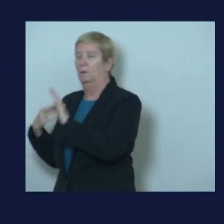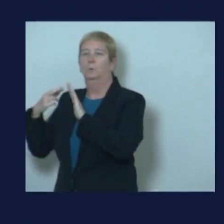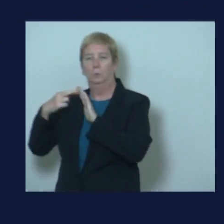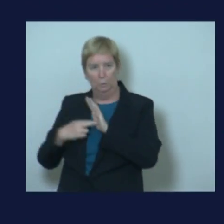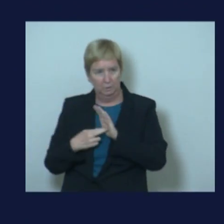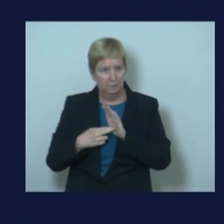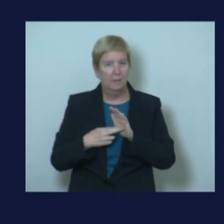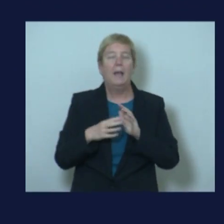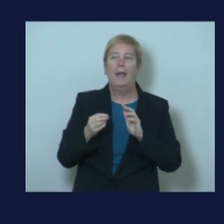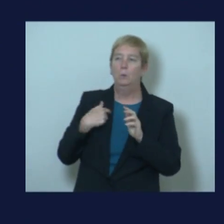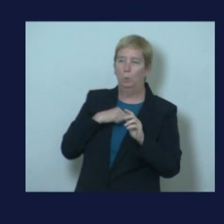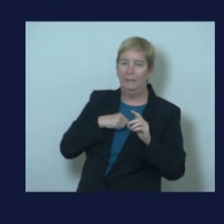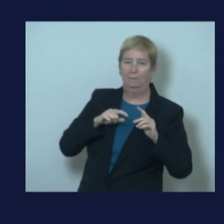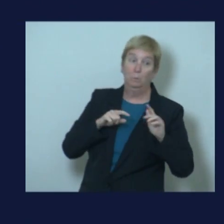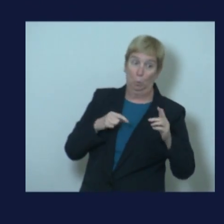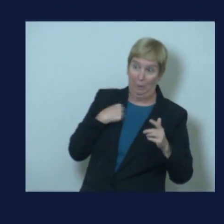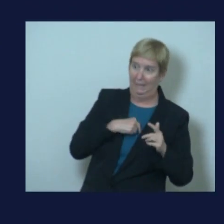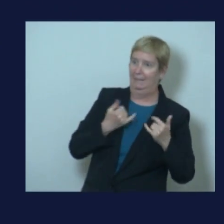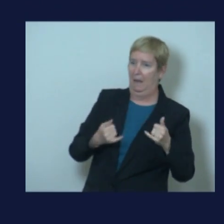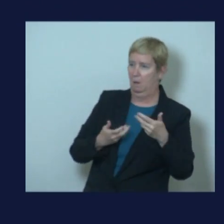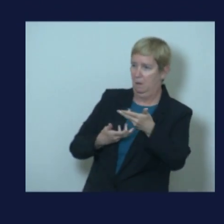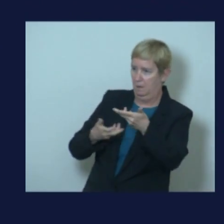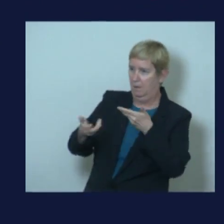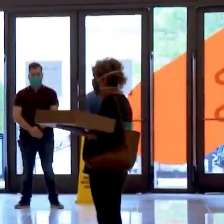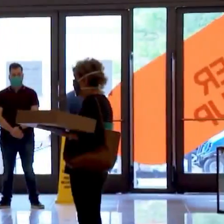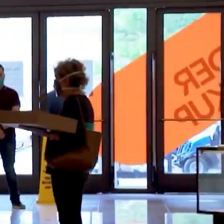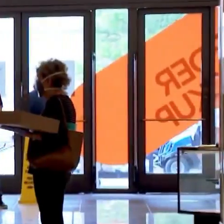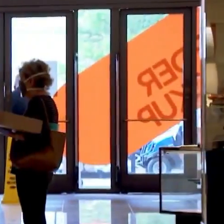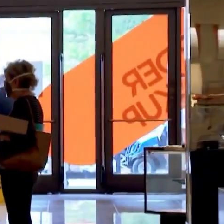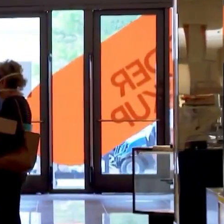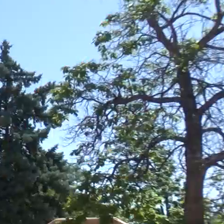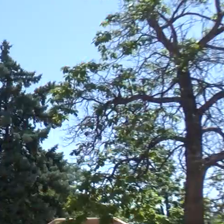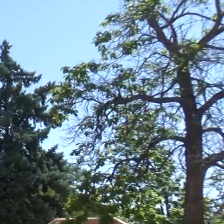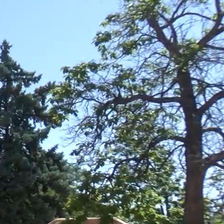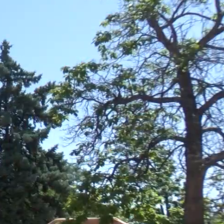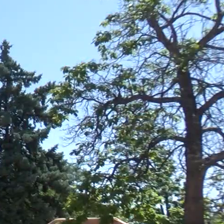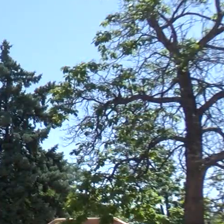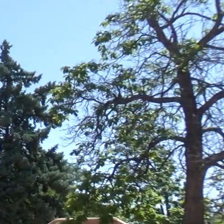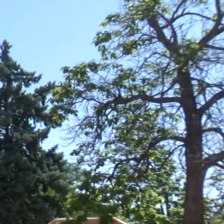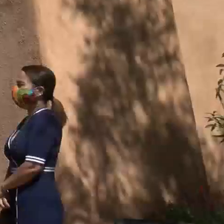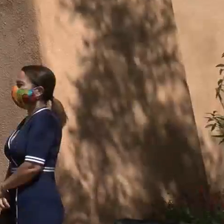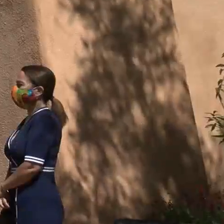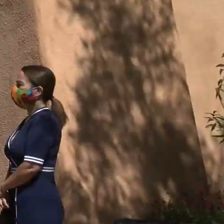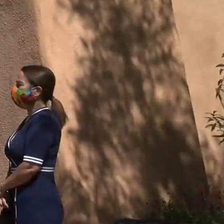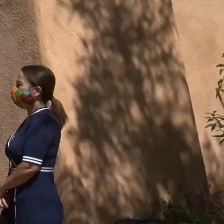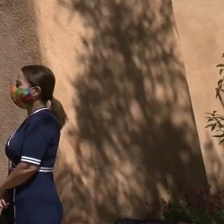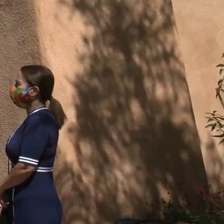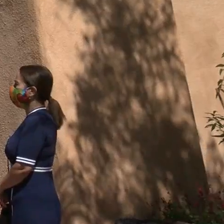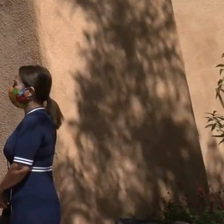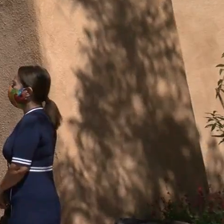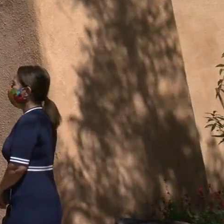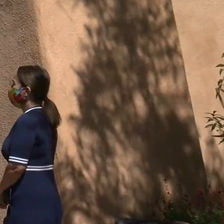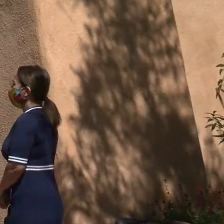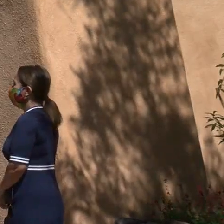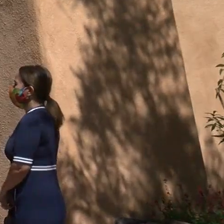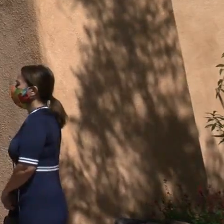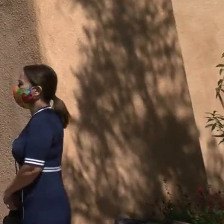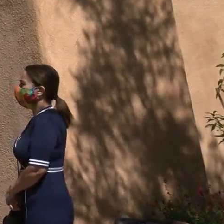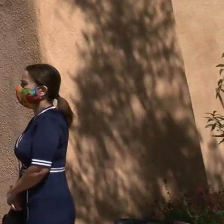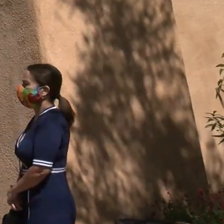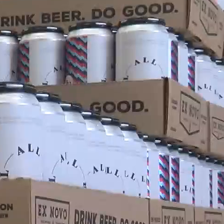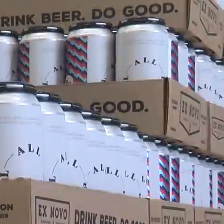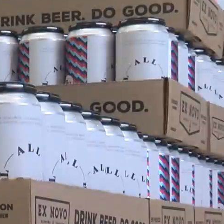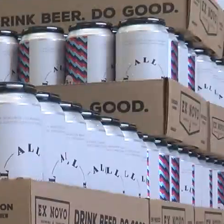we've adopted pretty effective COVID-safe practices. Retailers and churches will continue to operate at 25%